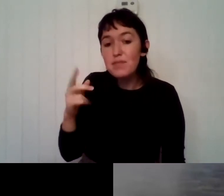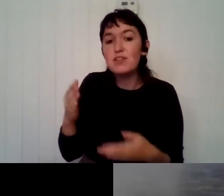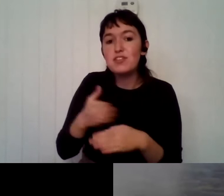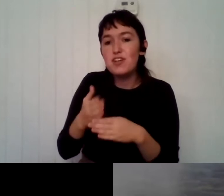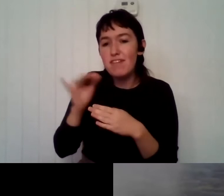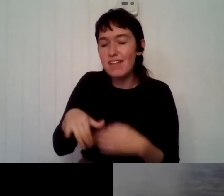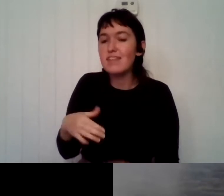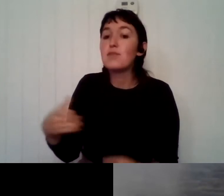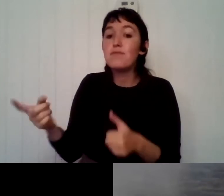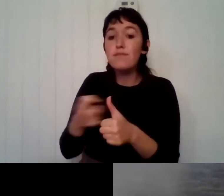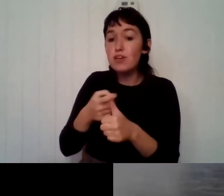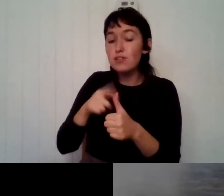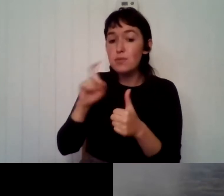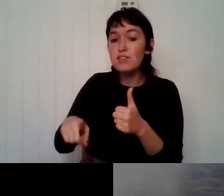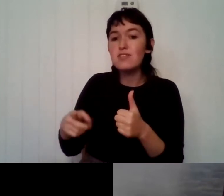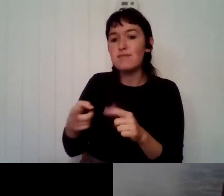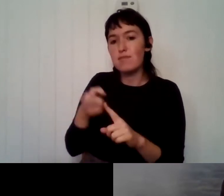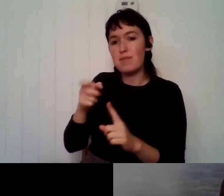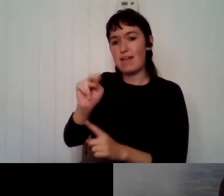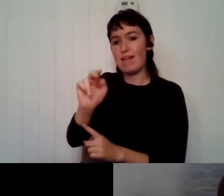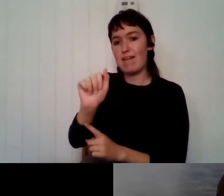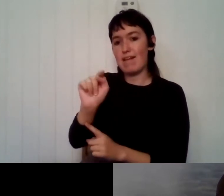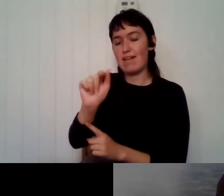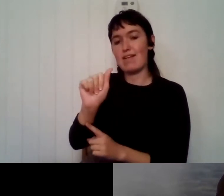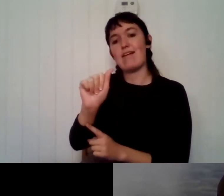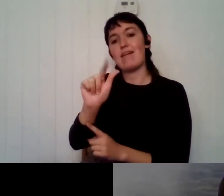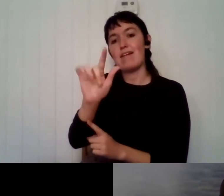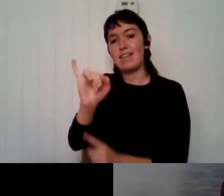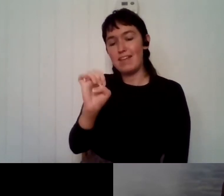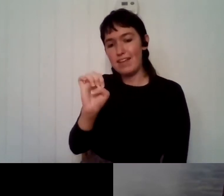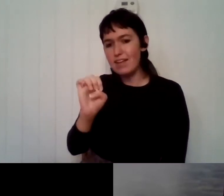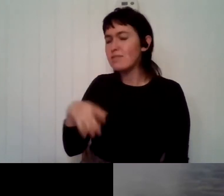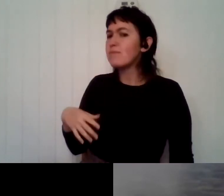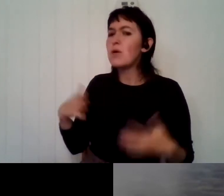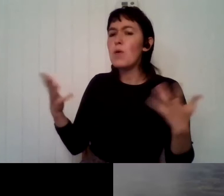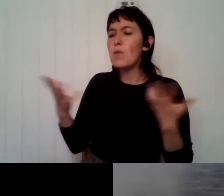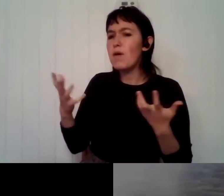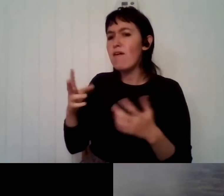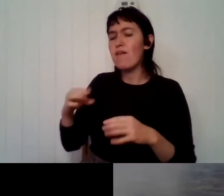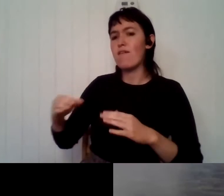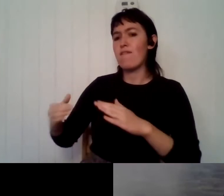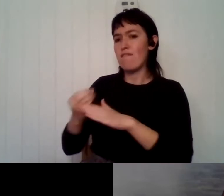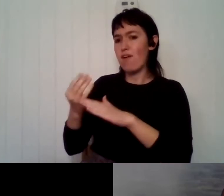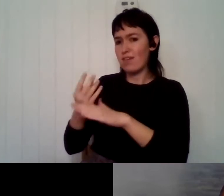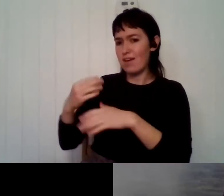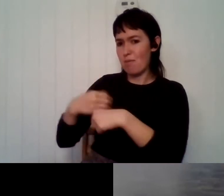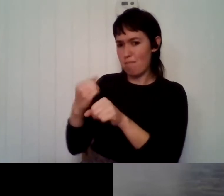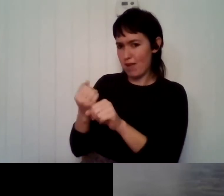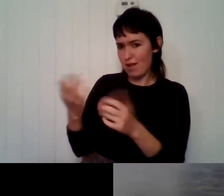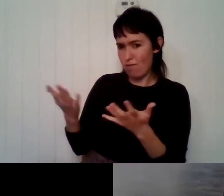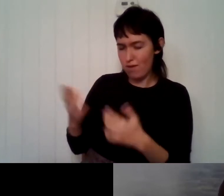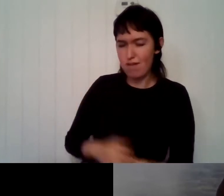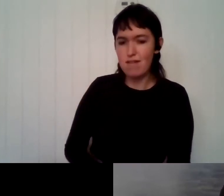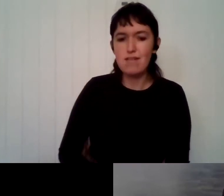comes from Natalie. Natalie would like to know what a volcano is made of. What a volcano is made of?